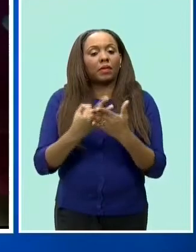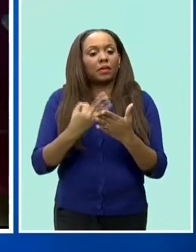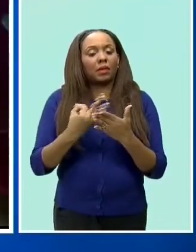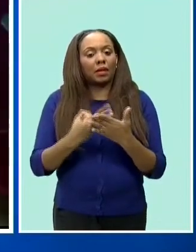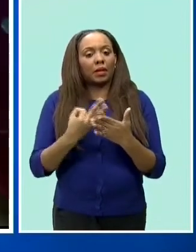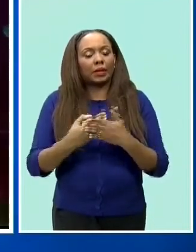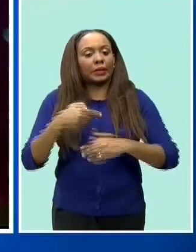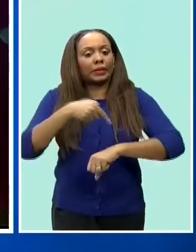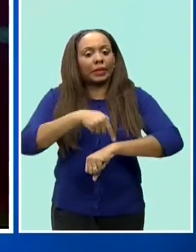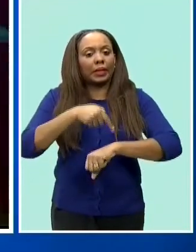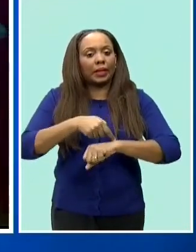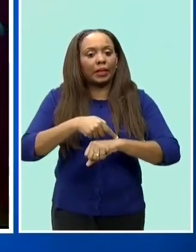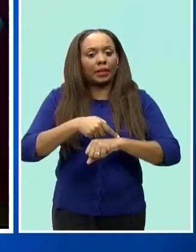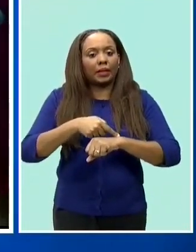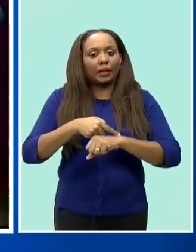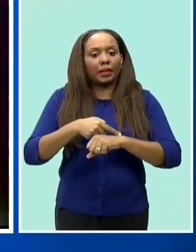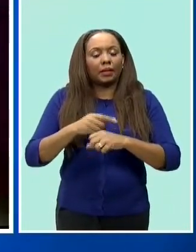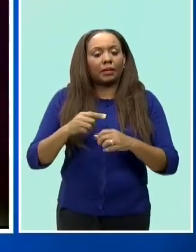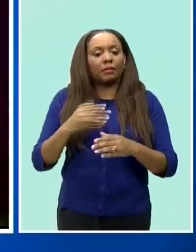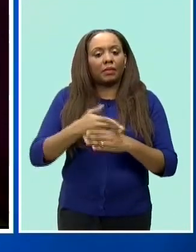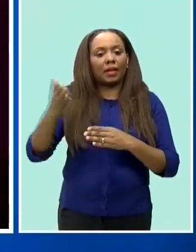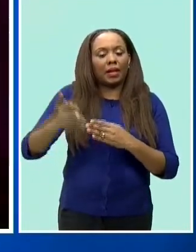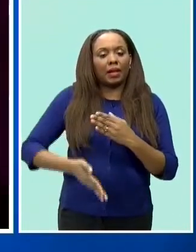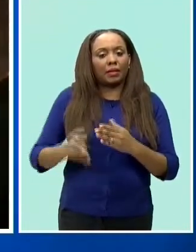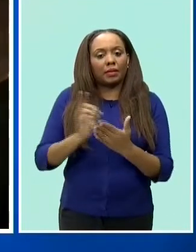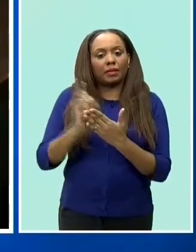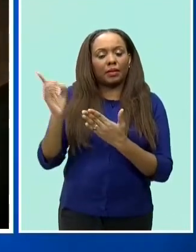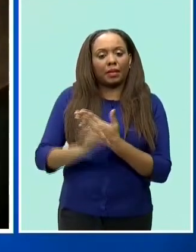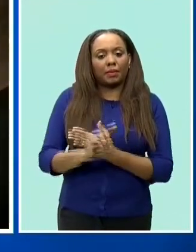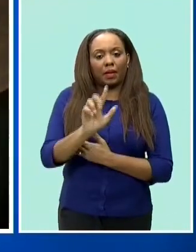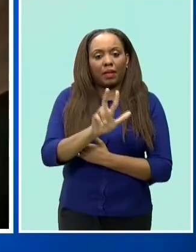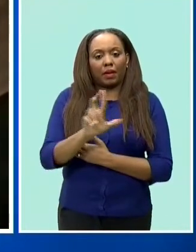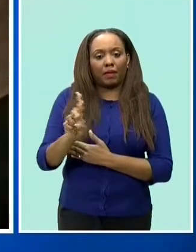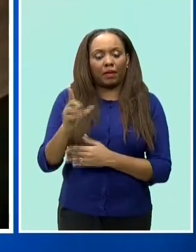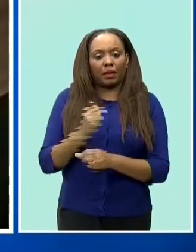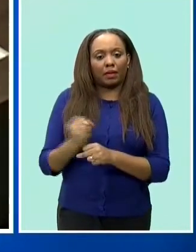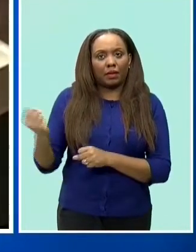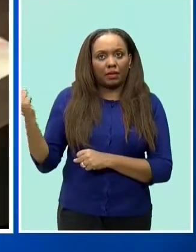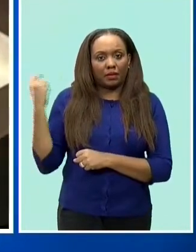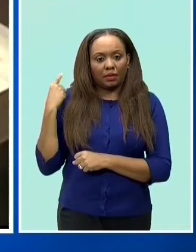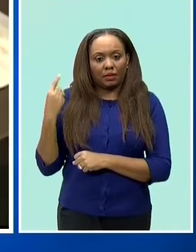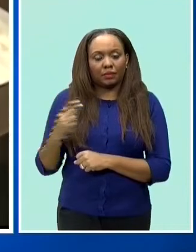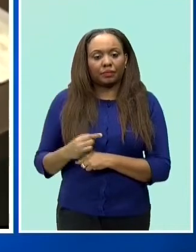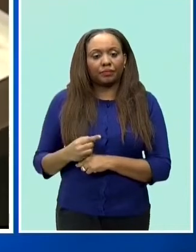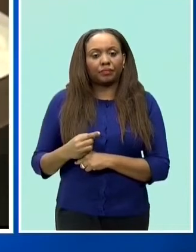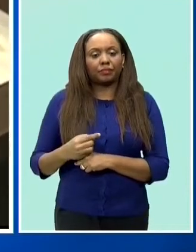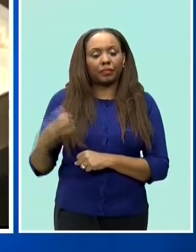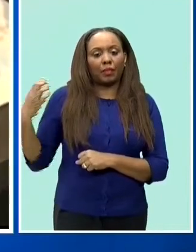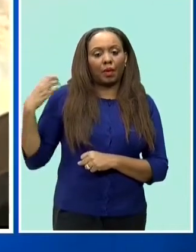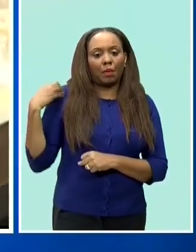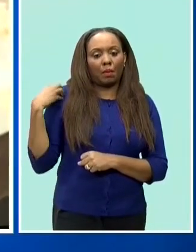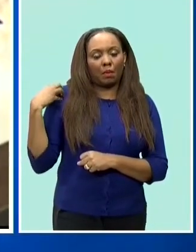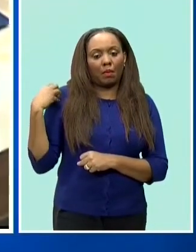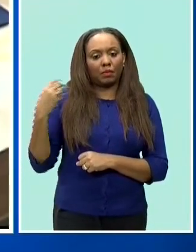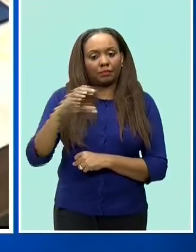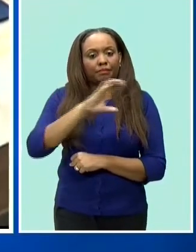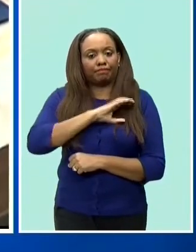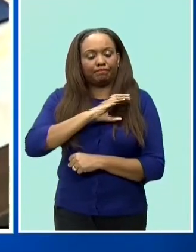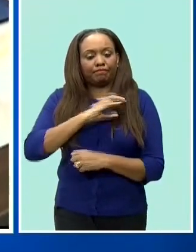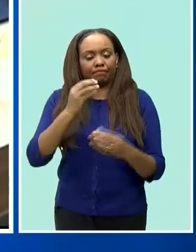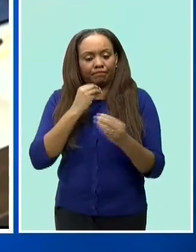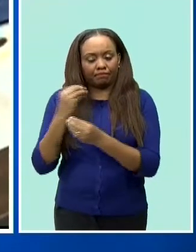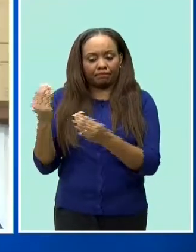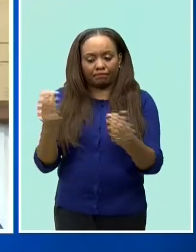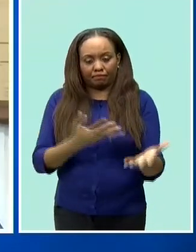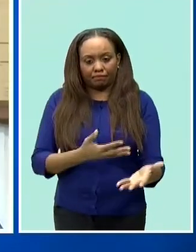period ending December 31, 2018. Director of the FIU, Matthew Langevine, made this disclosure when he officially